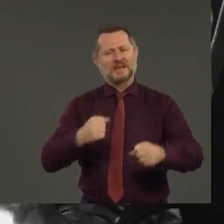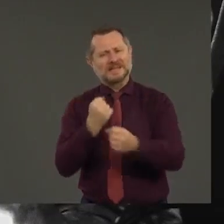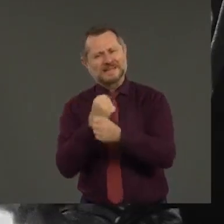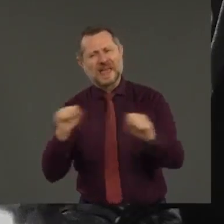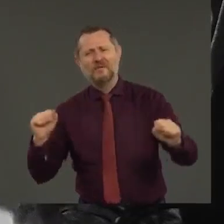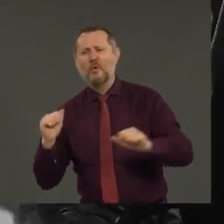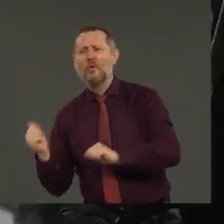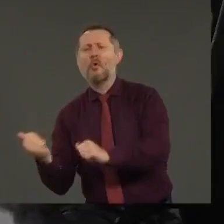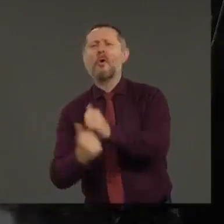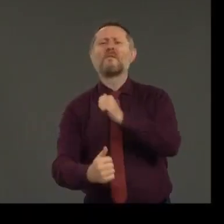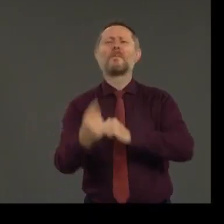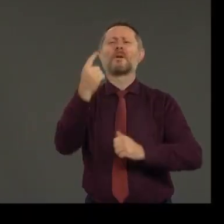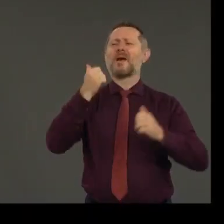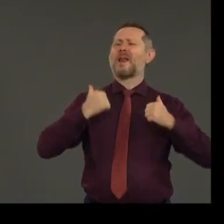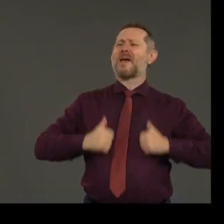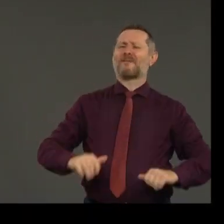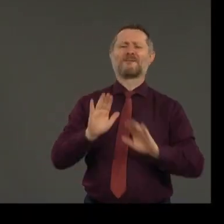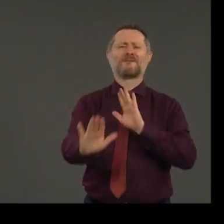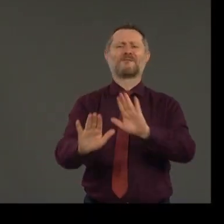life that we can.